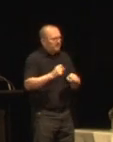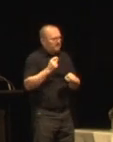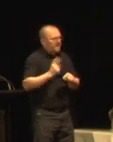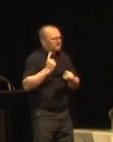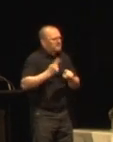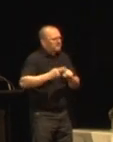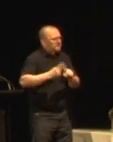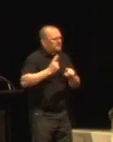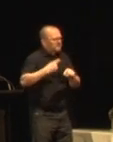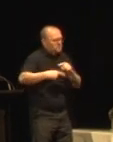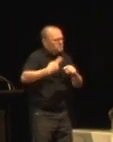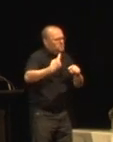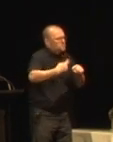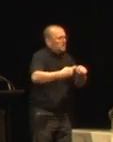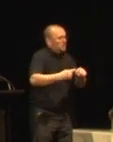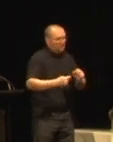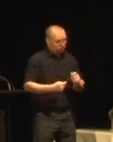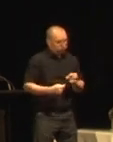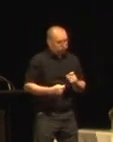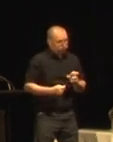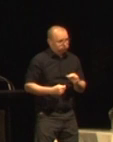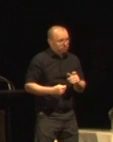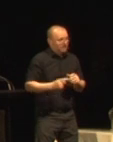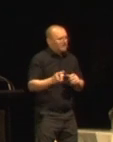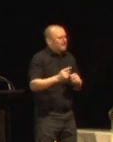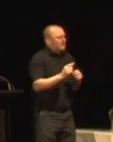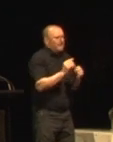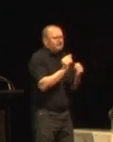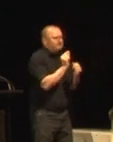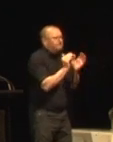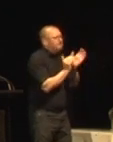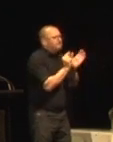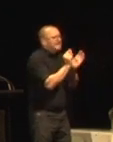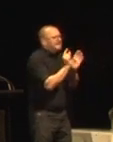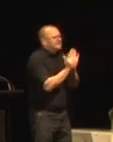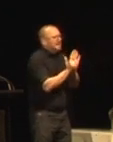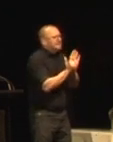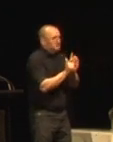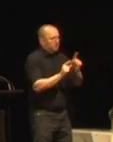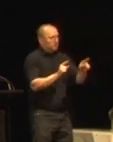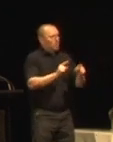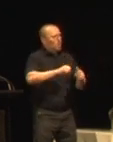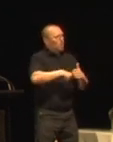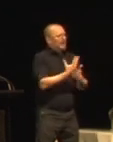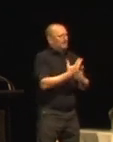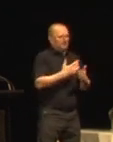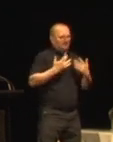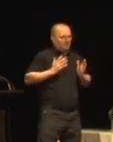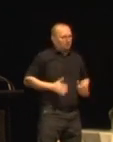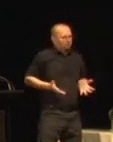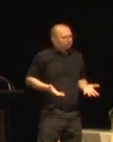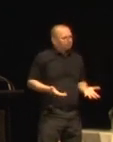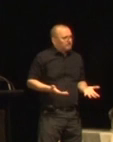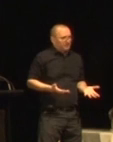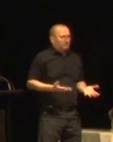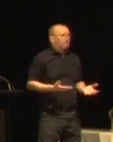happens truly, the whole cycle happens in milliseconds while it takes you, the organic life form that you are, you know, a grueling 100